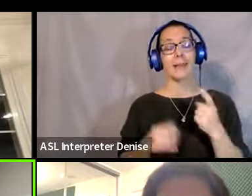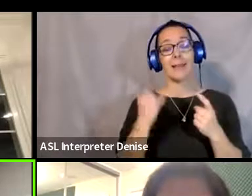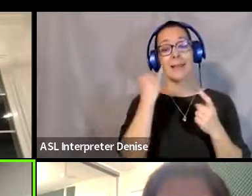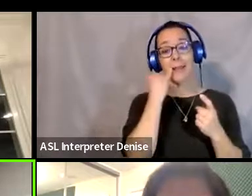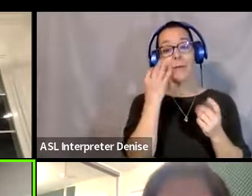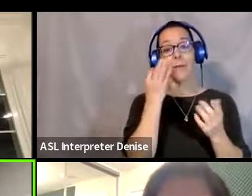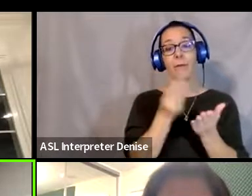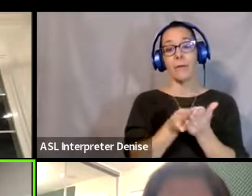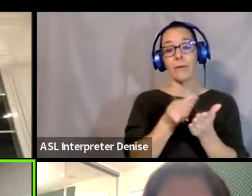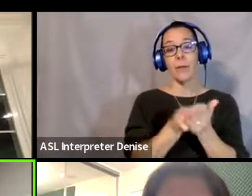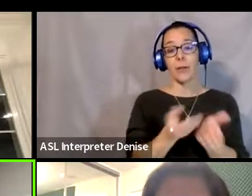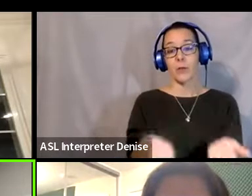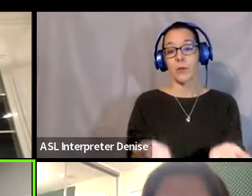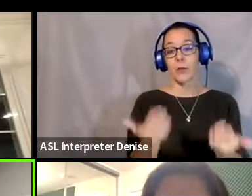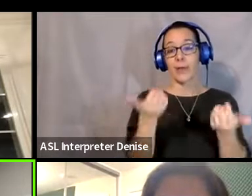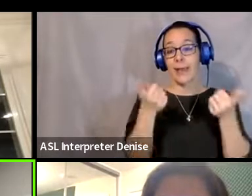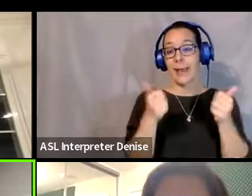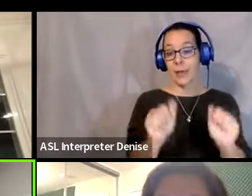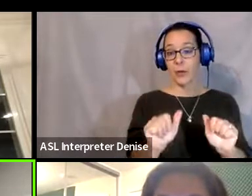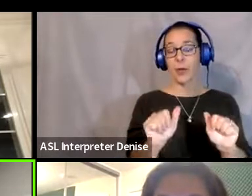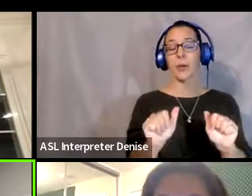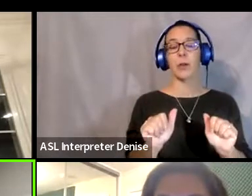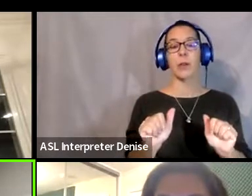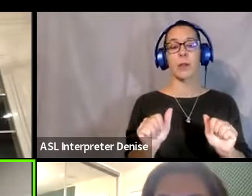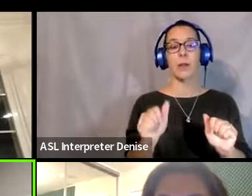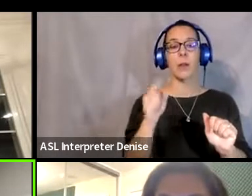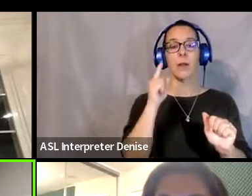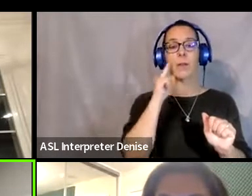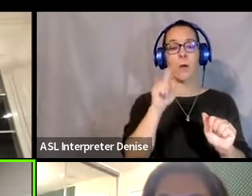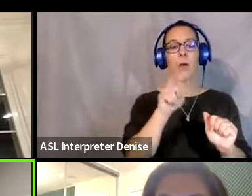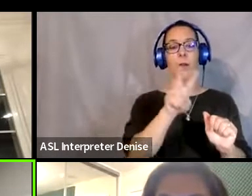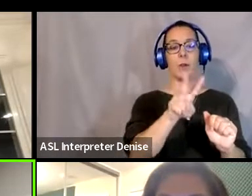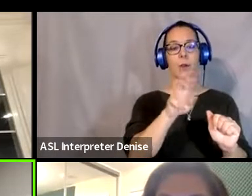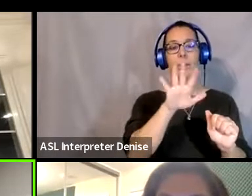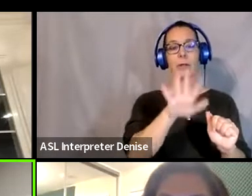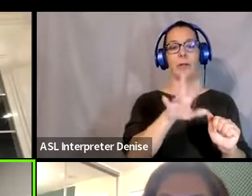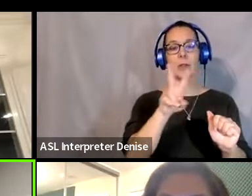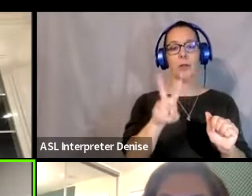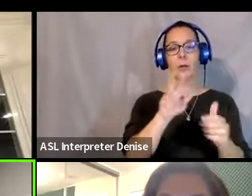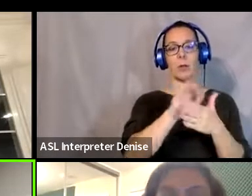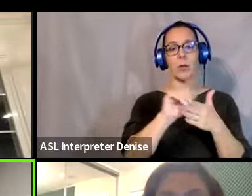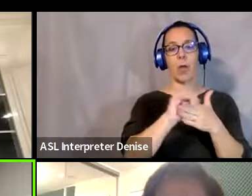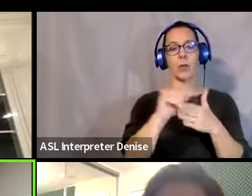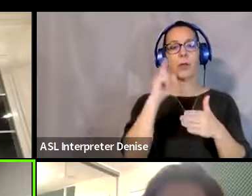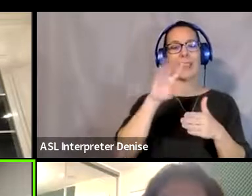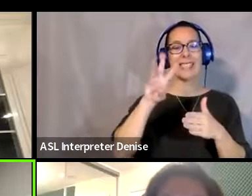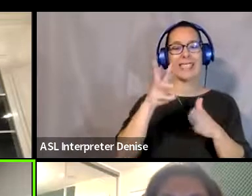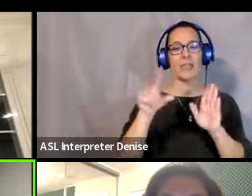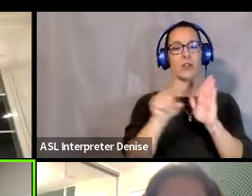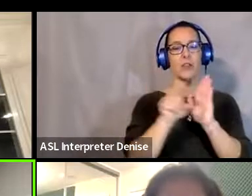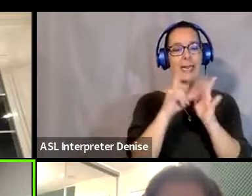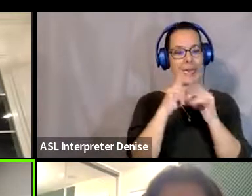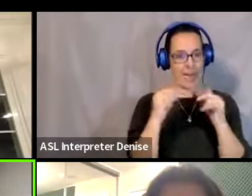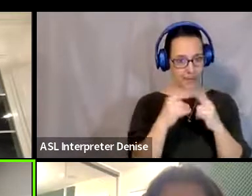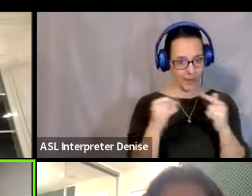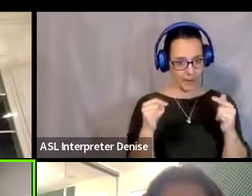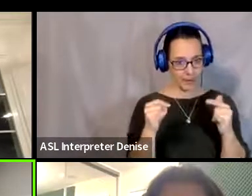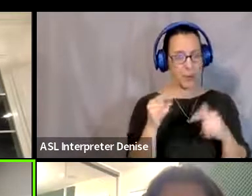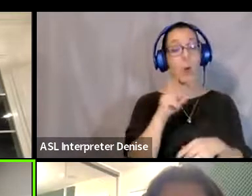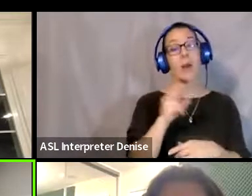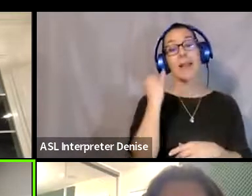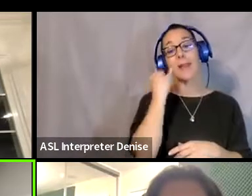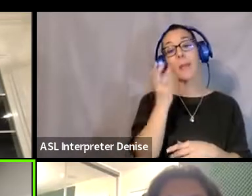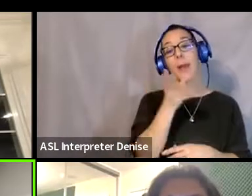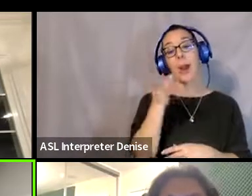fundraising effort to cover the $252 for the 6th grade camp, or whether parents will